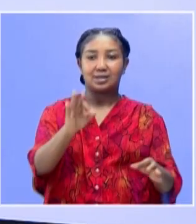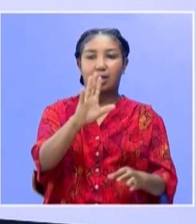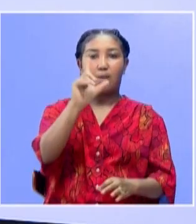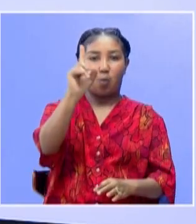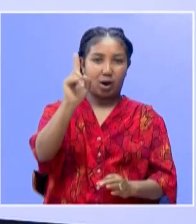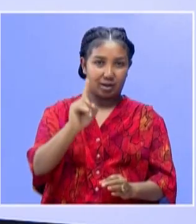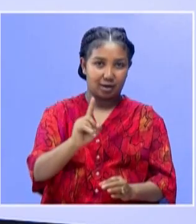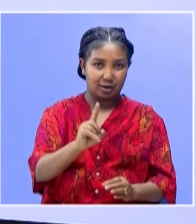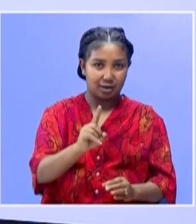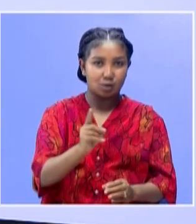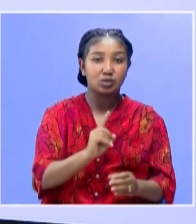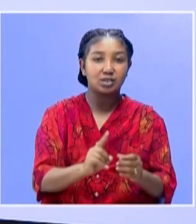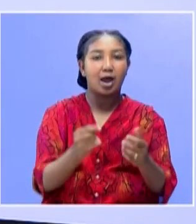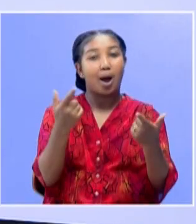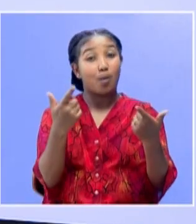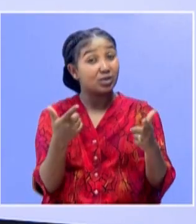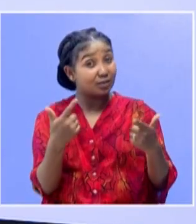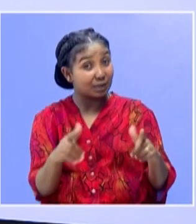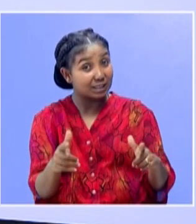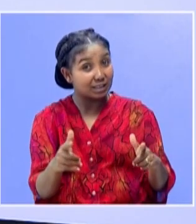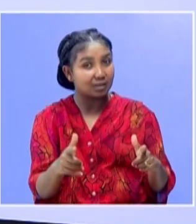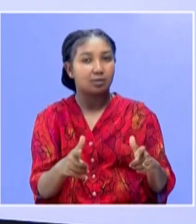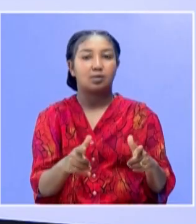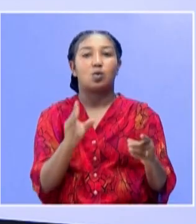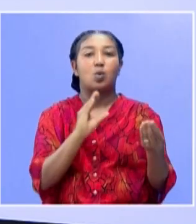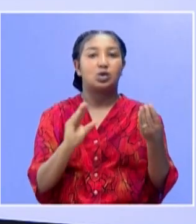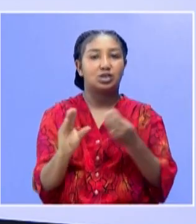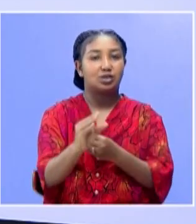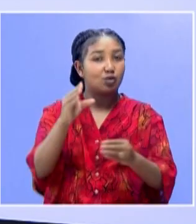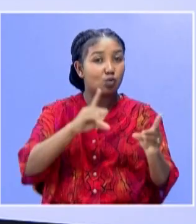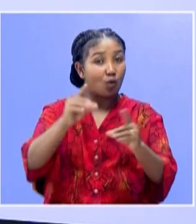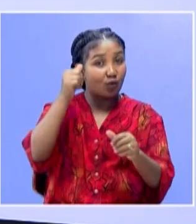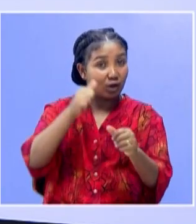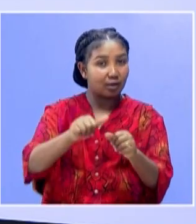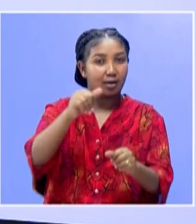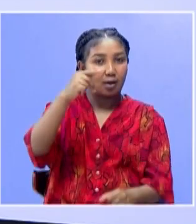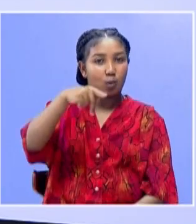type 1, which is possibility condition. Don't forget this word.